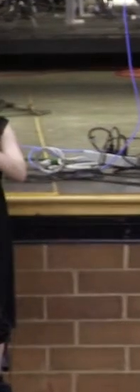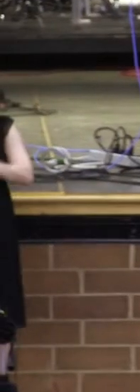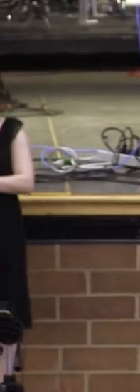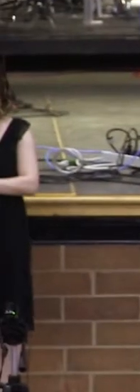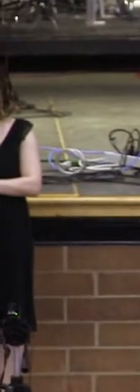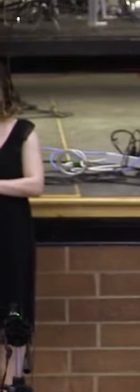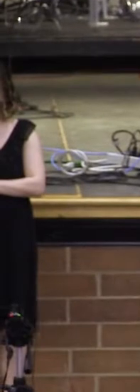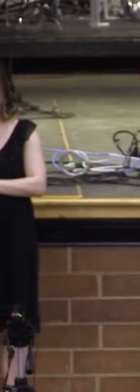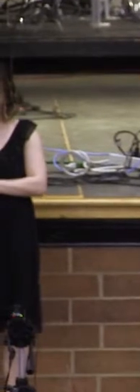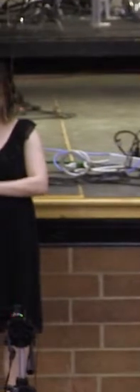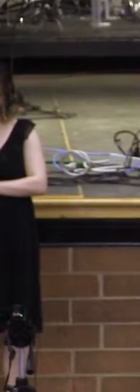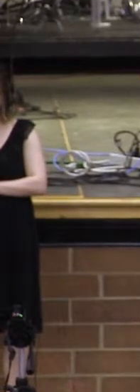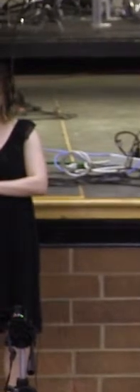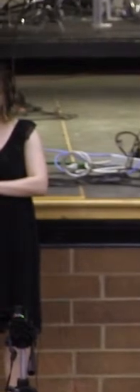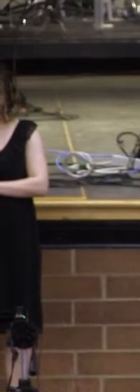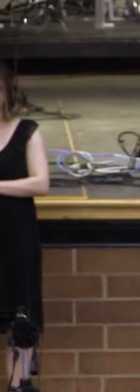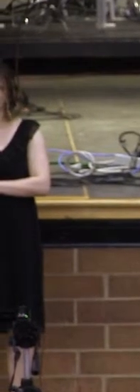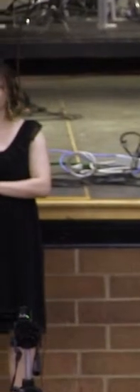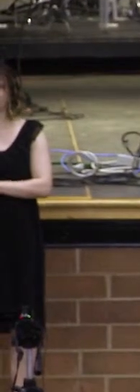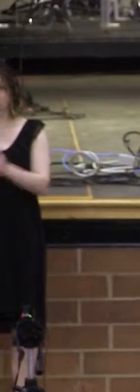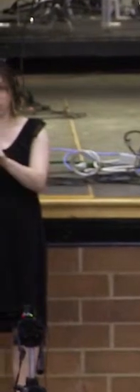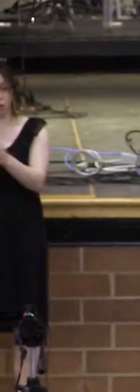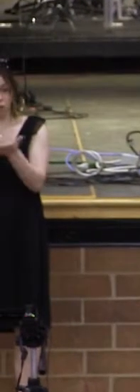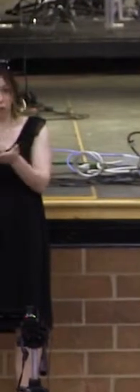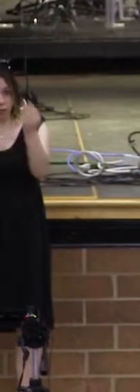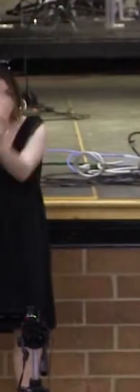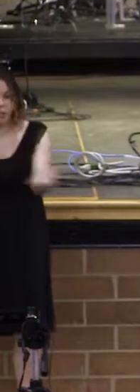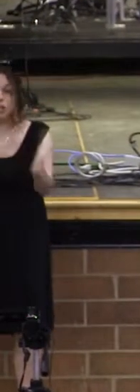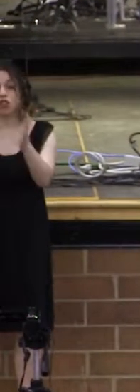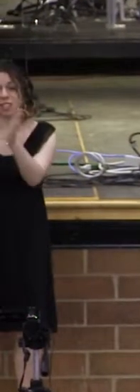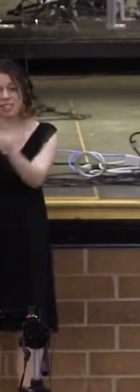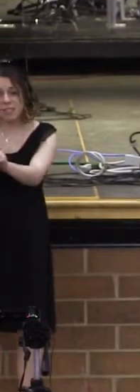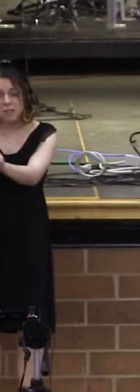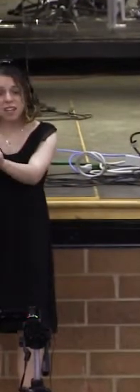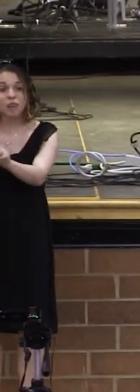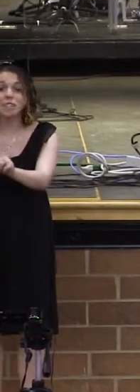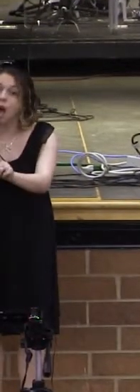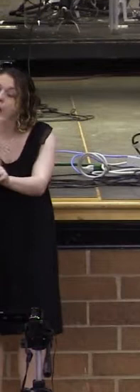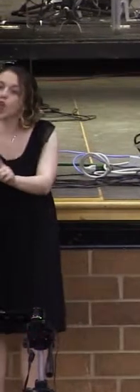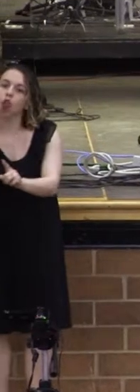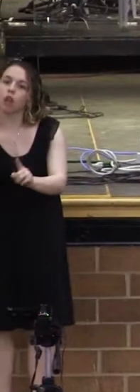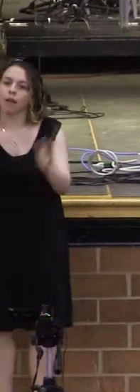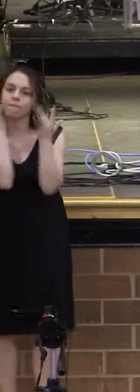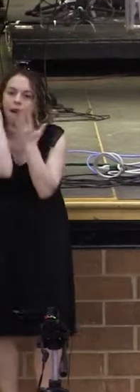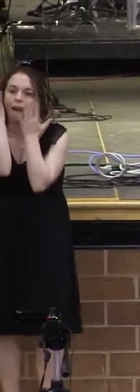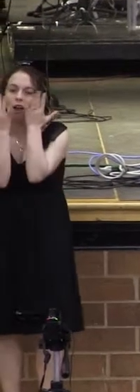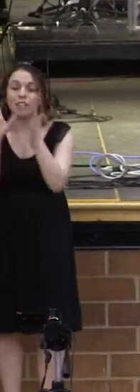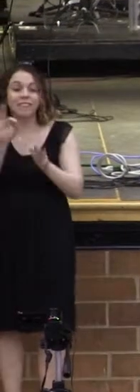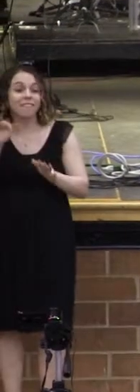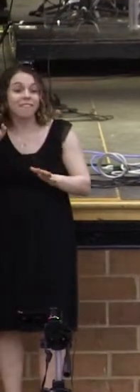of thyre write the Son of God who has eyes like a flame of fire and has feet like a burnish